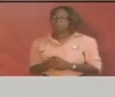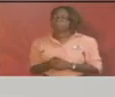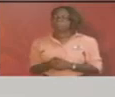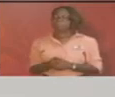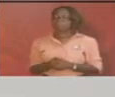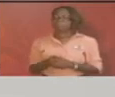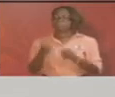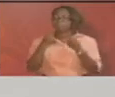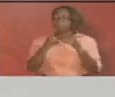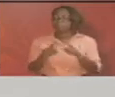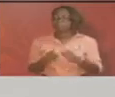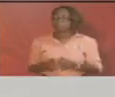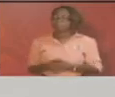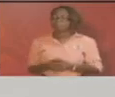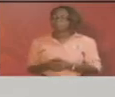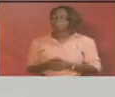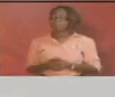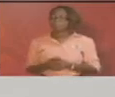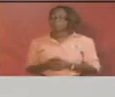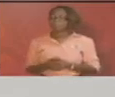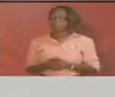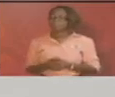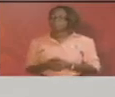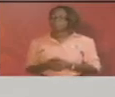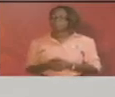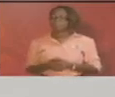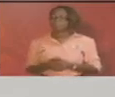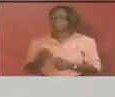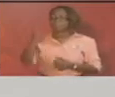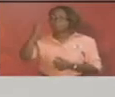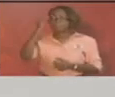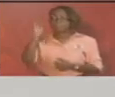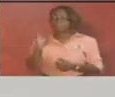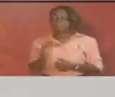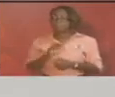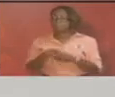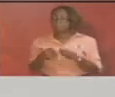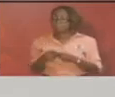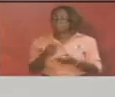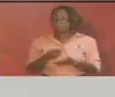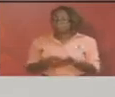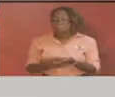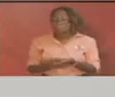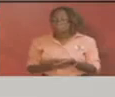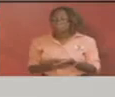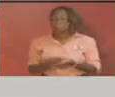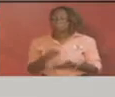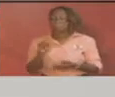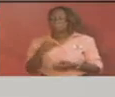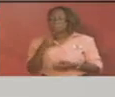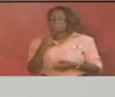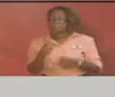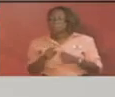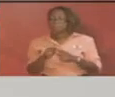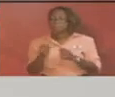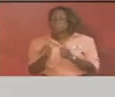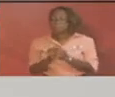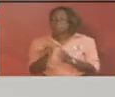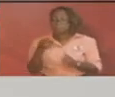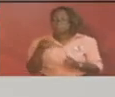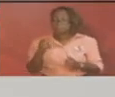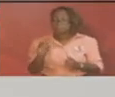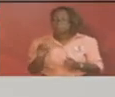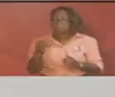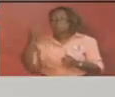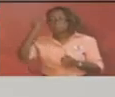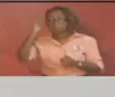about. Your first question, yes, we have seen some skin manifestations of COVID-19 in Trinidad. You